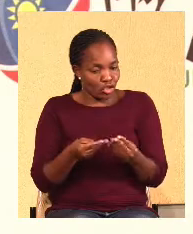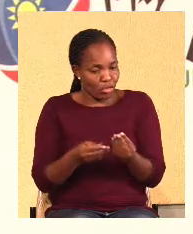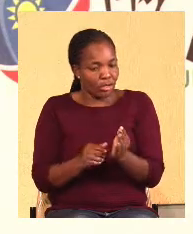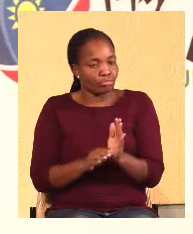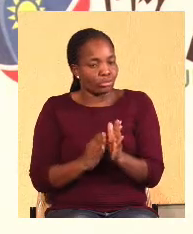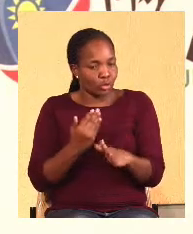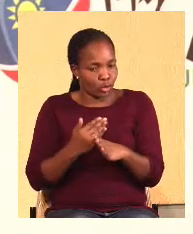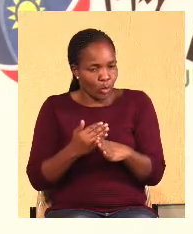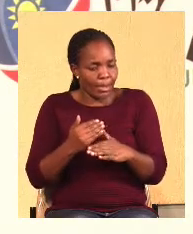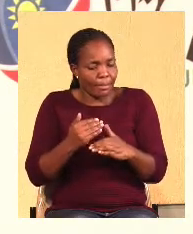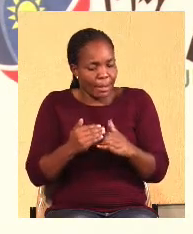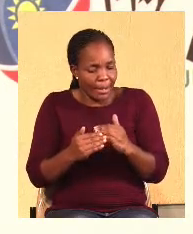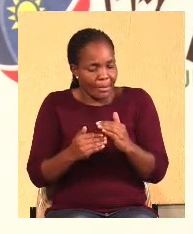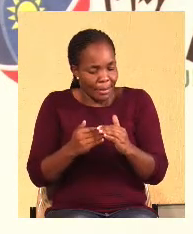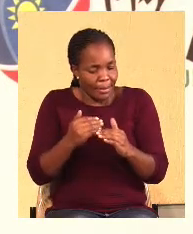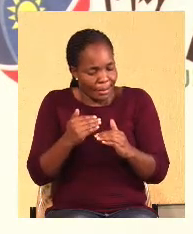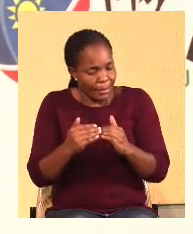out, you know,